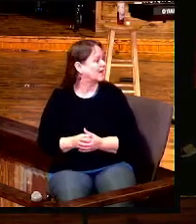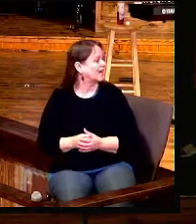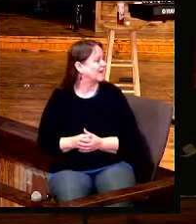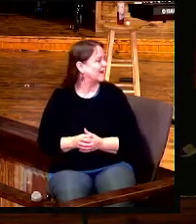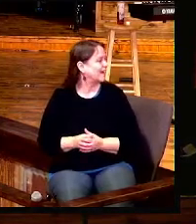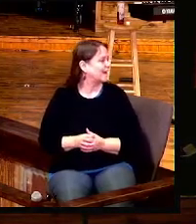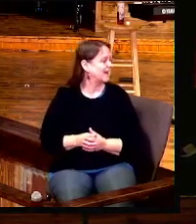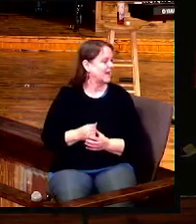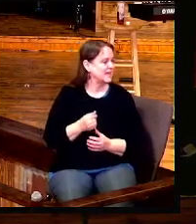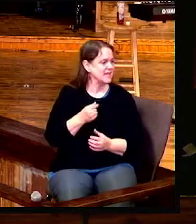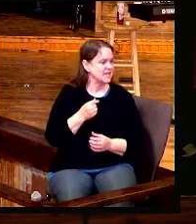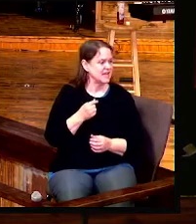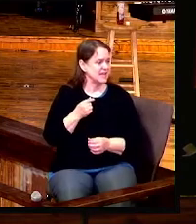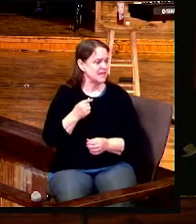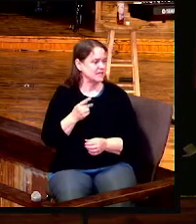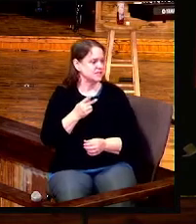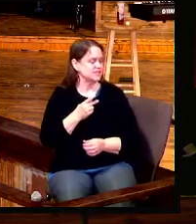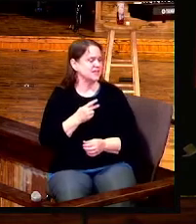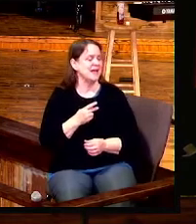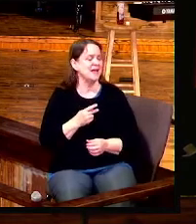looked stupid,